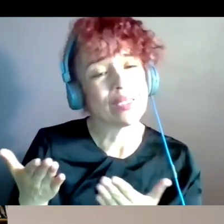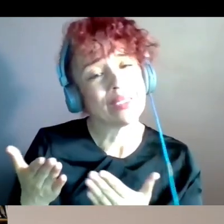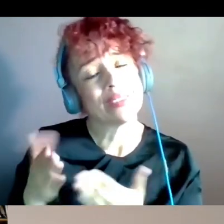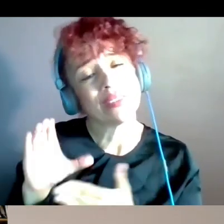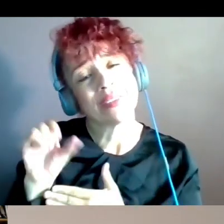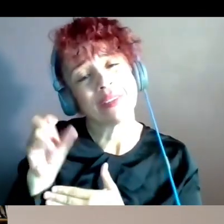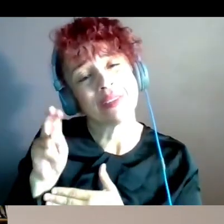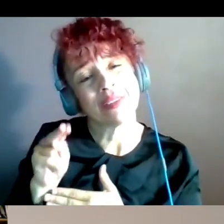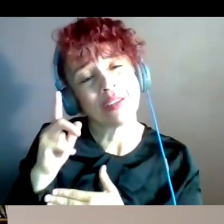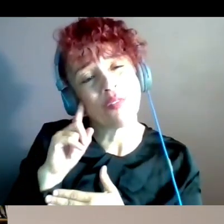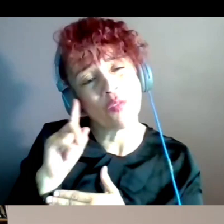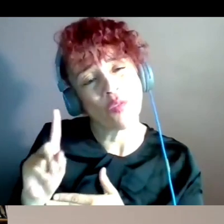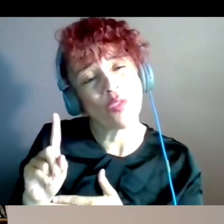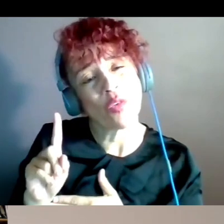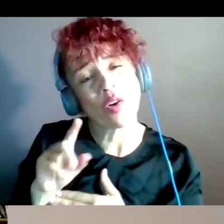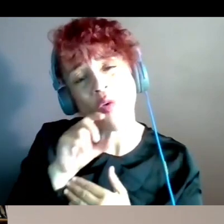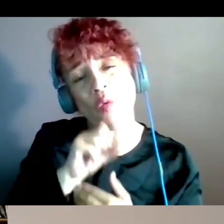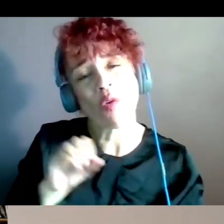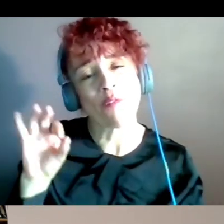it is from disassembling old furniture.